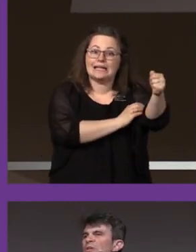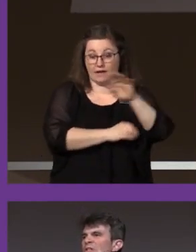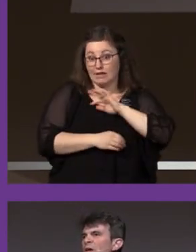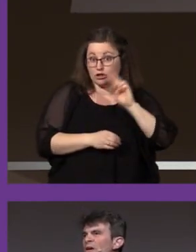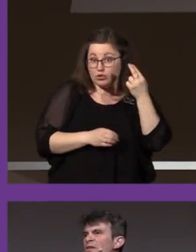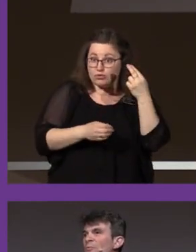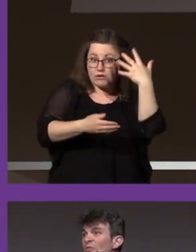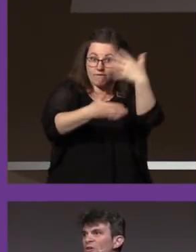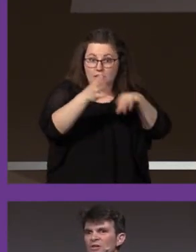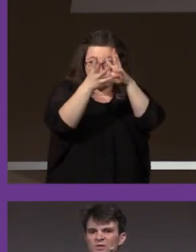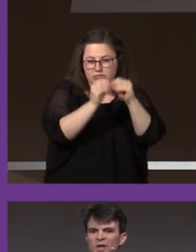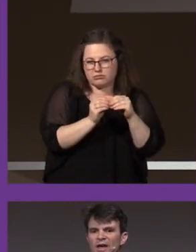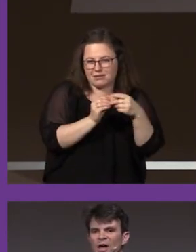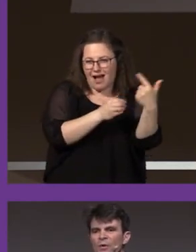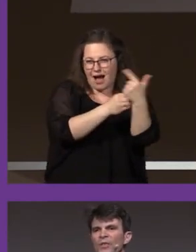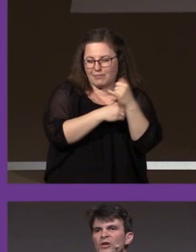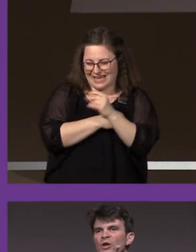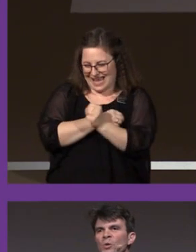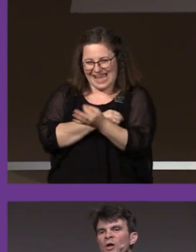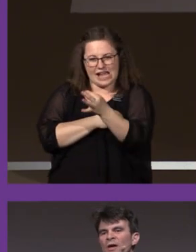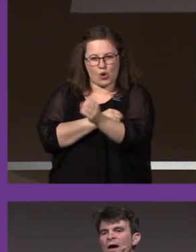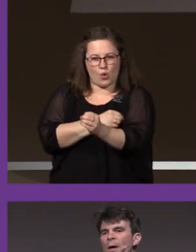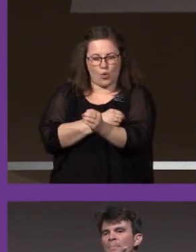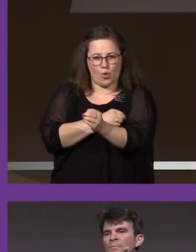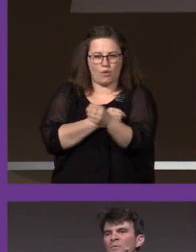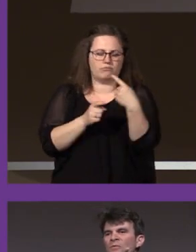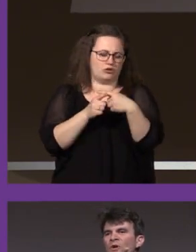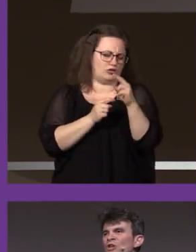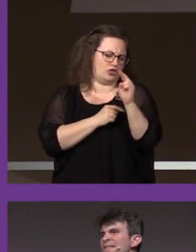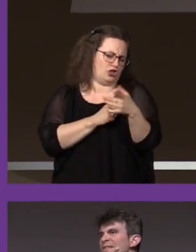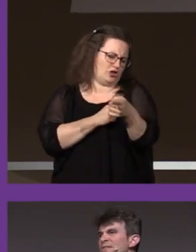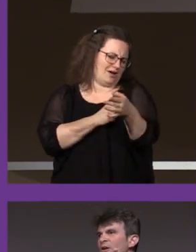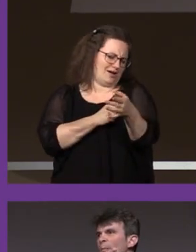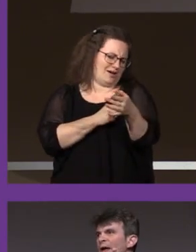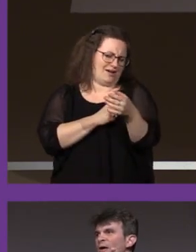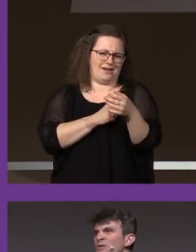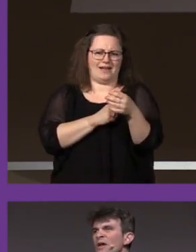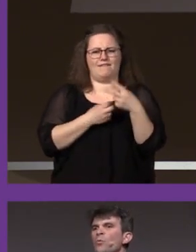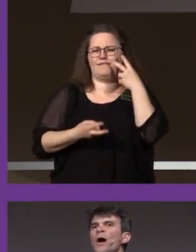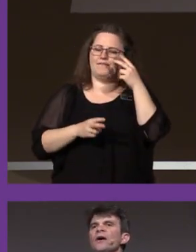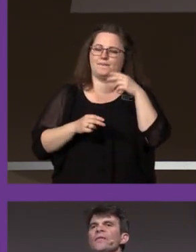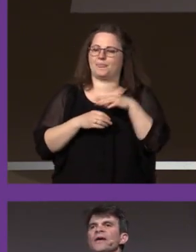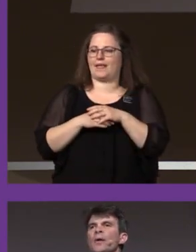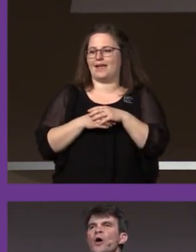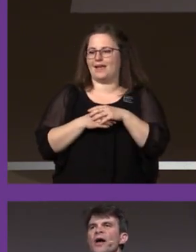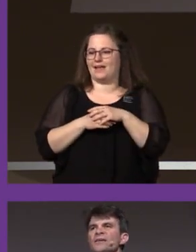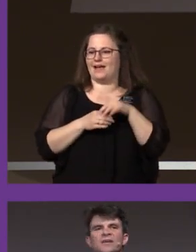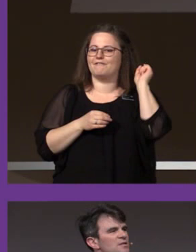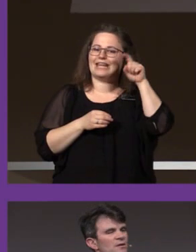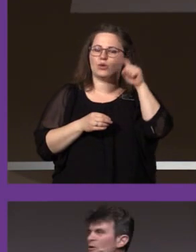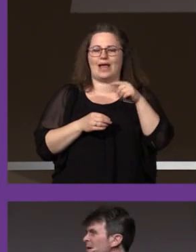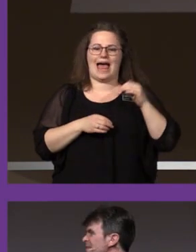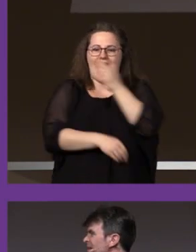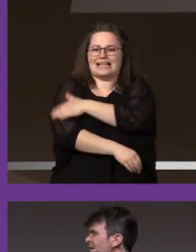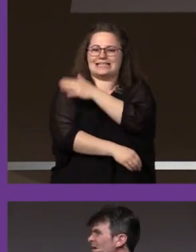cameras built into some versions of the Echo and the new virtual assistants that are coming out. Why can't that camera